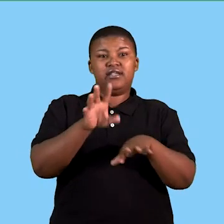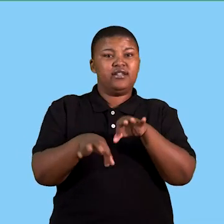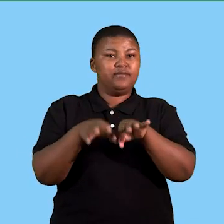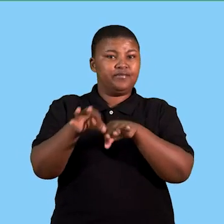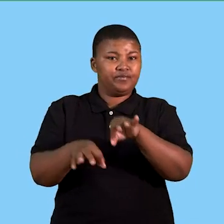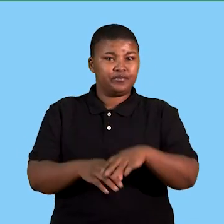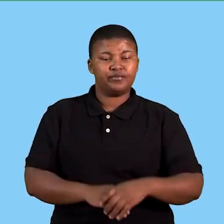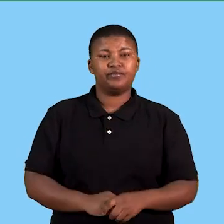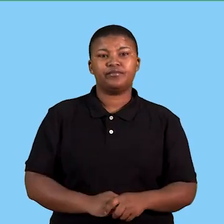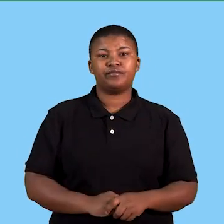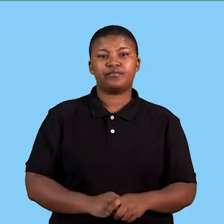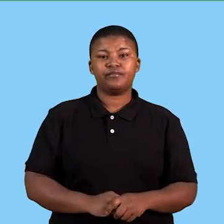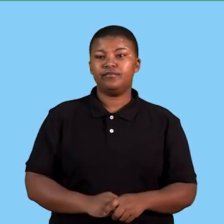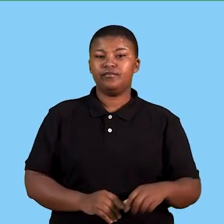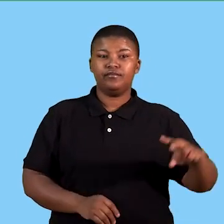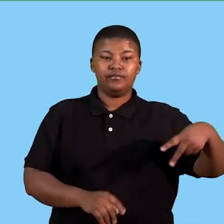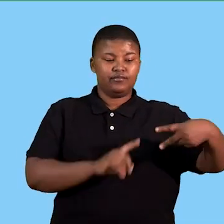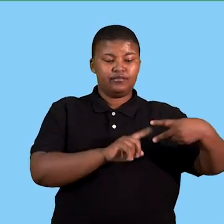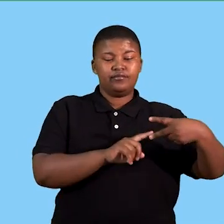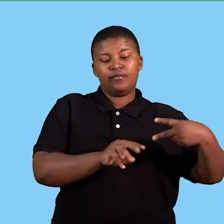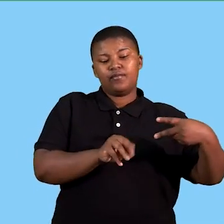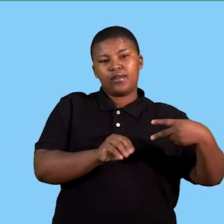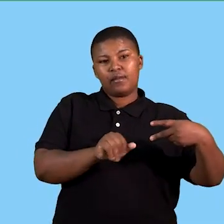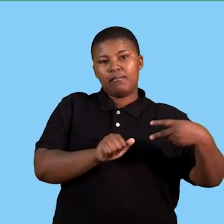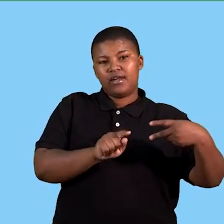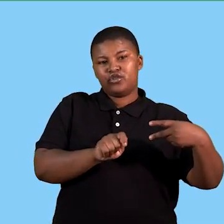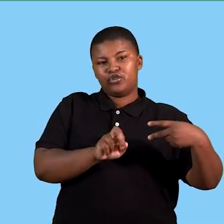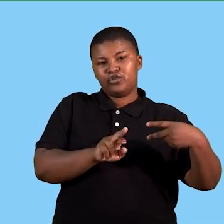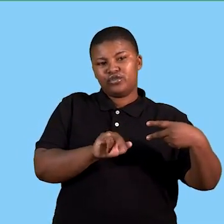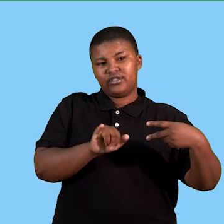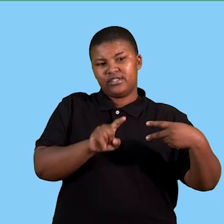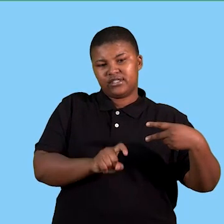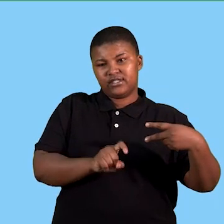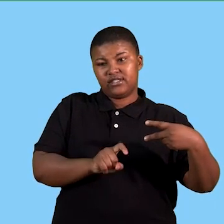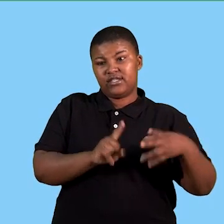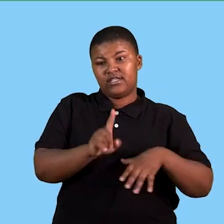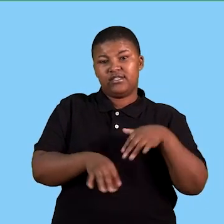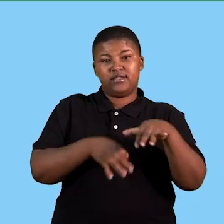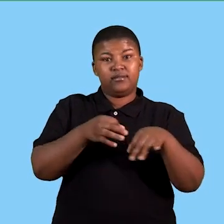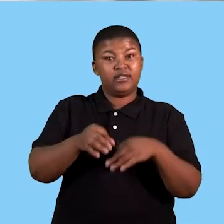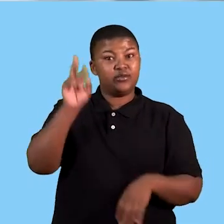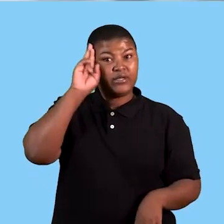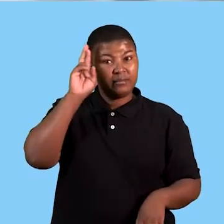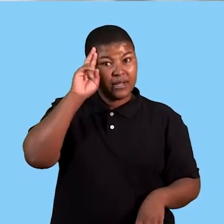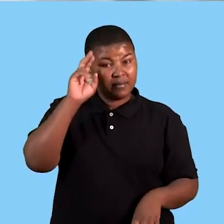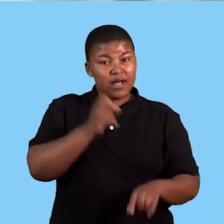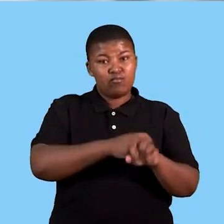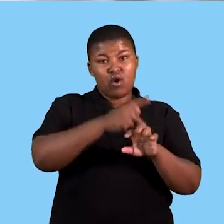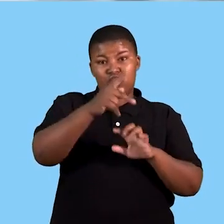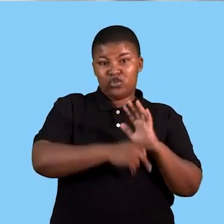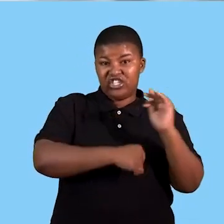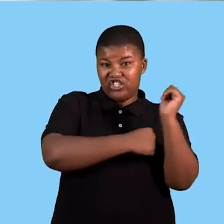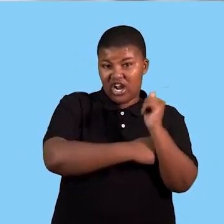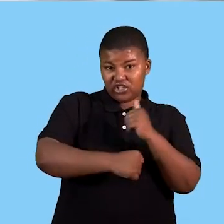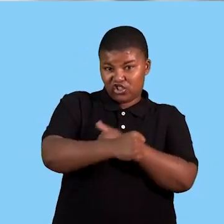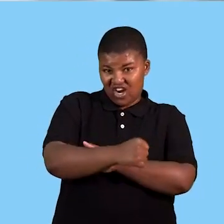project structure, and the second one is the matrix structure. Now remember, the project